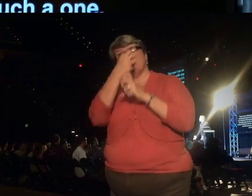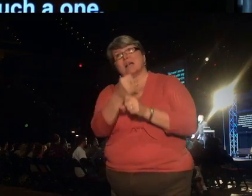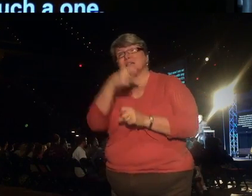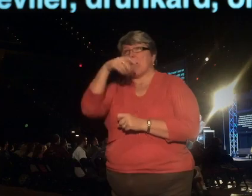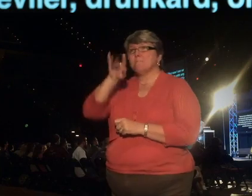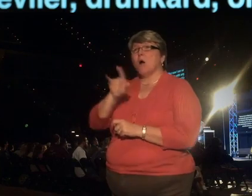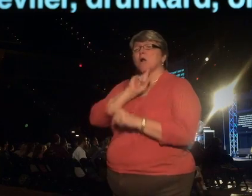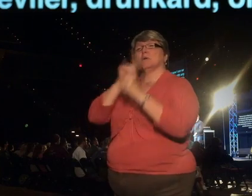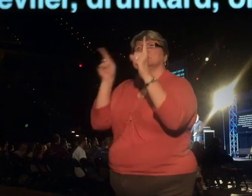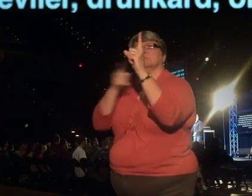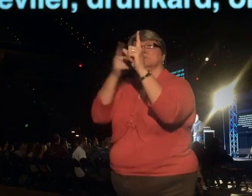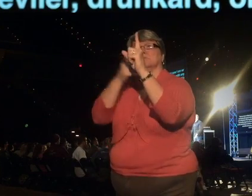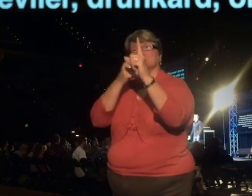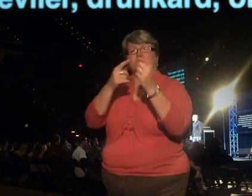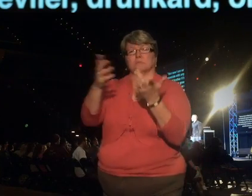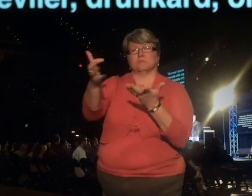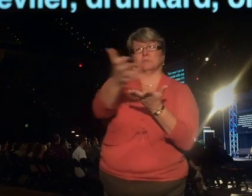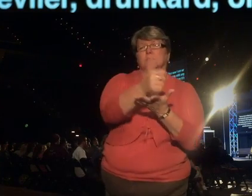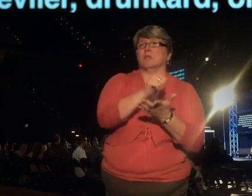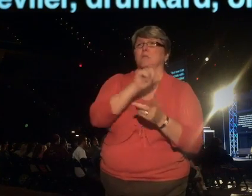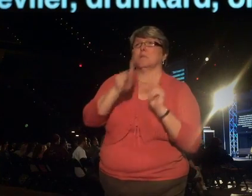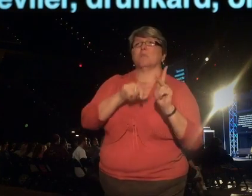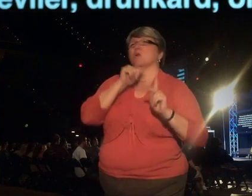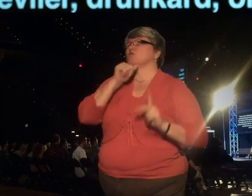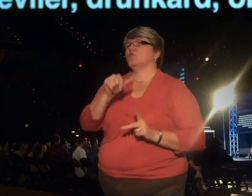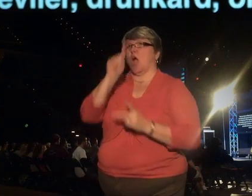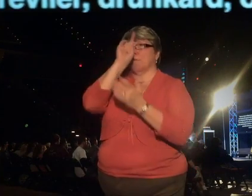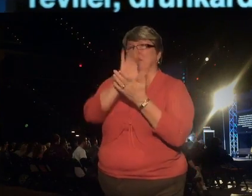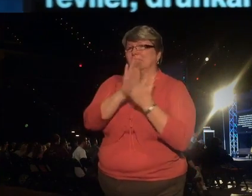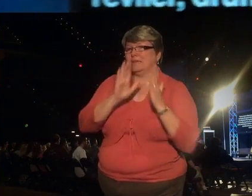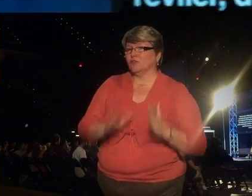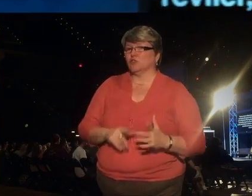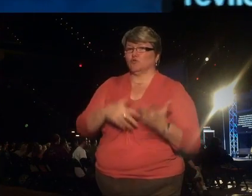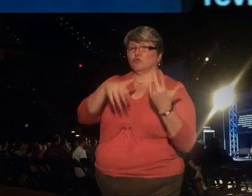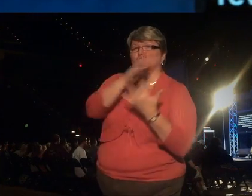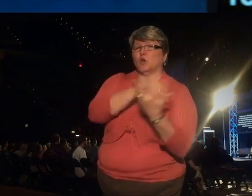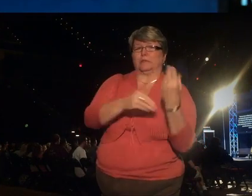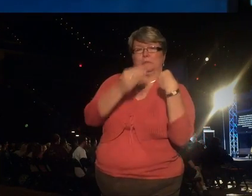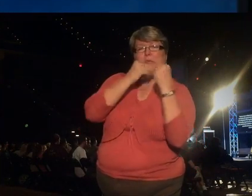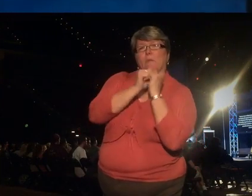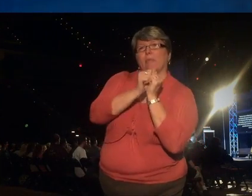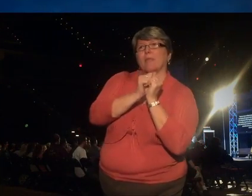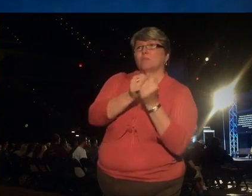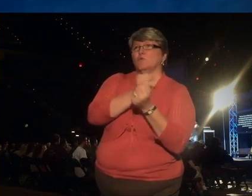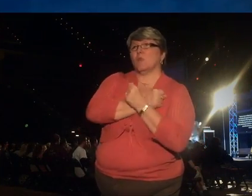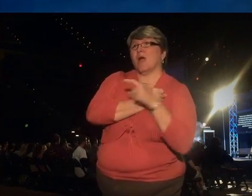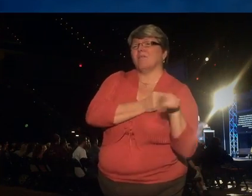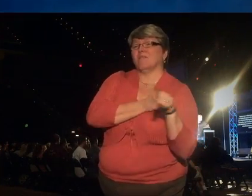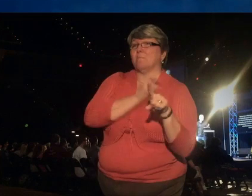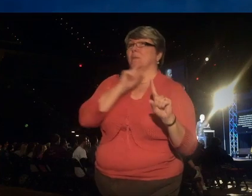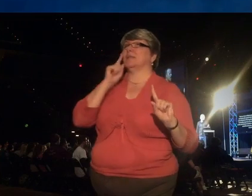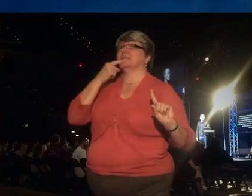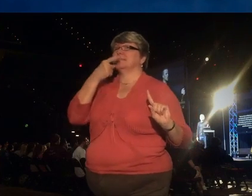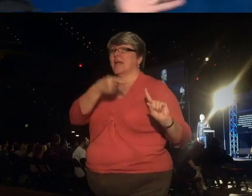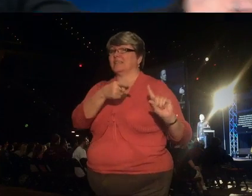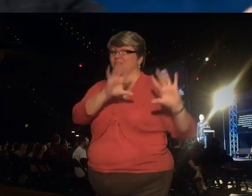the non-Christian, the non-believer, to associate with them, to eat with them, to love them. But he points out a category in 1 Corinthians 5. He says, if